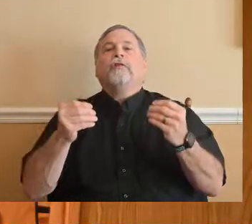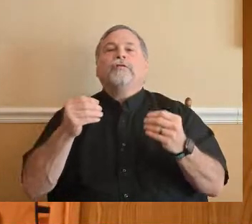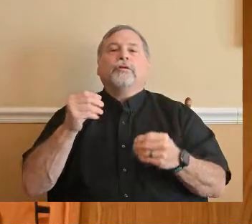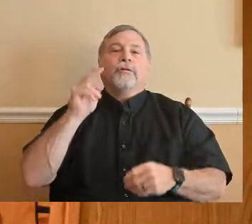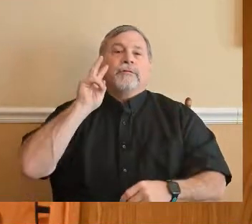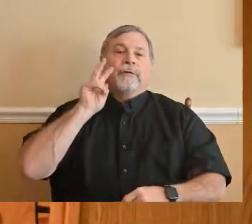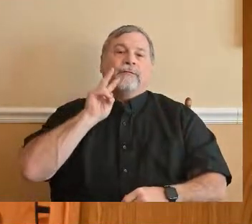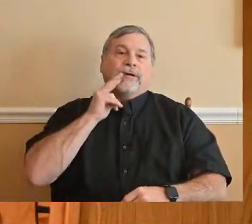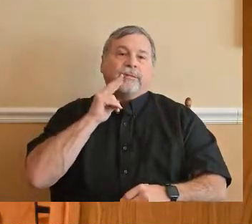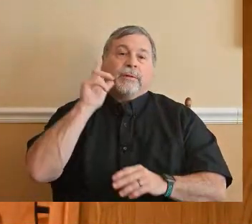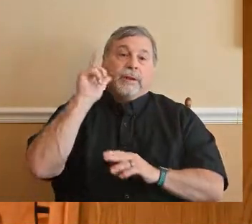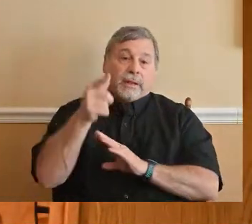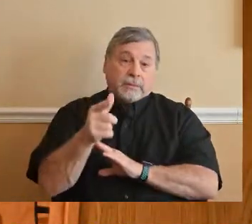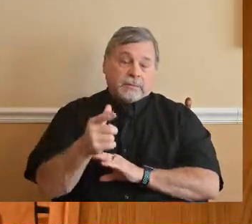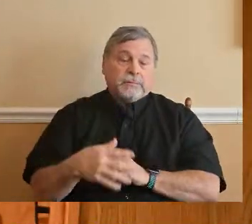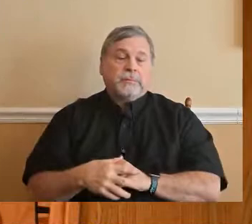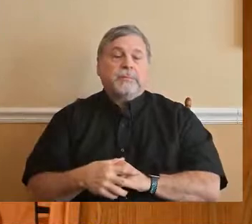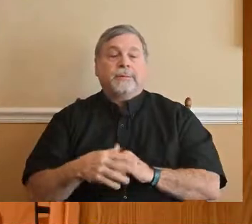those down.